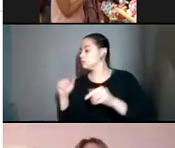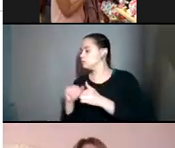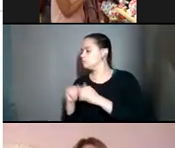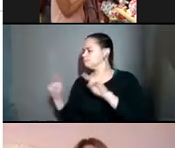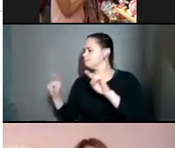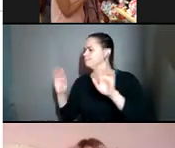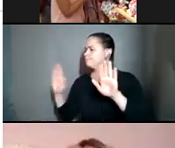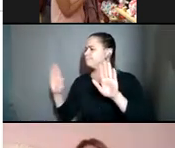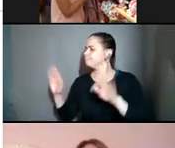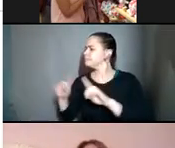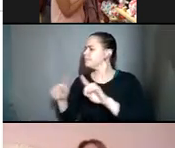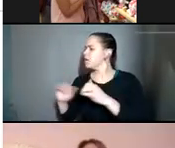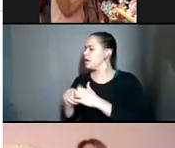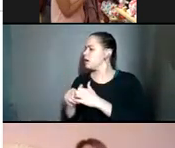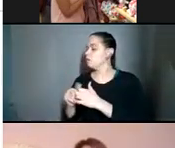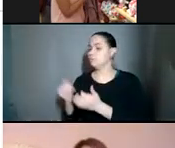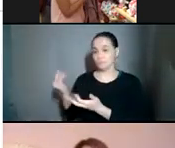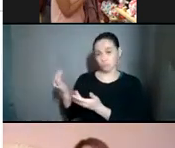I would wait for him to respond